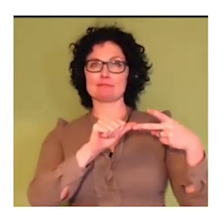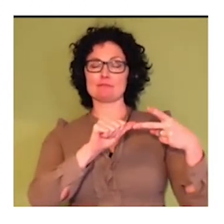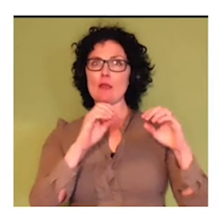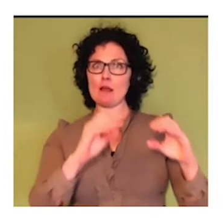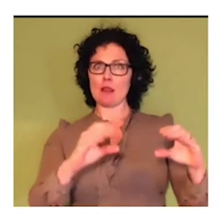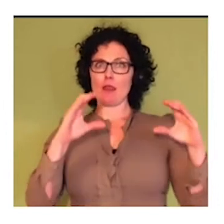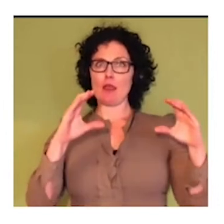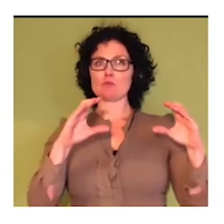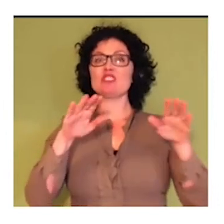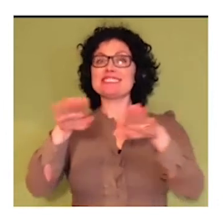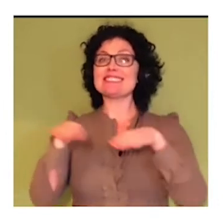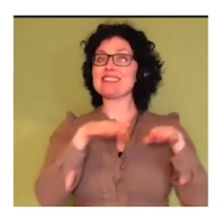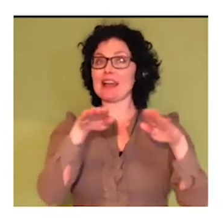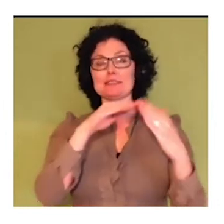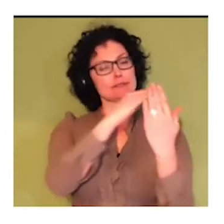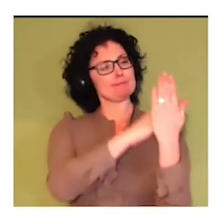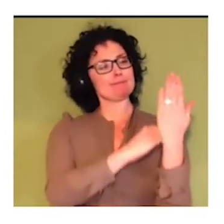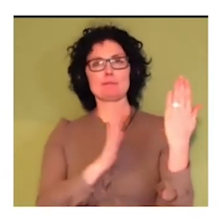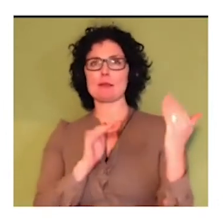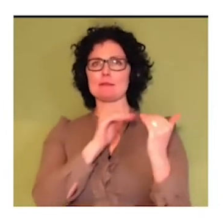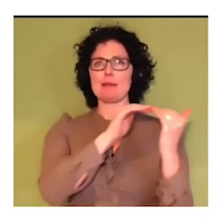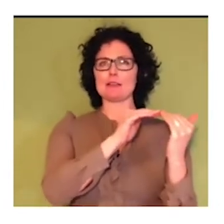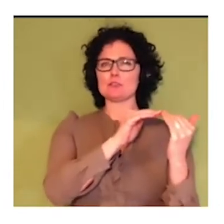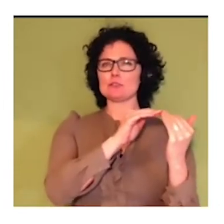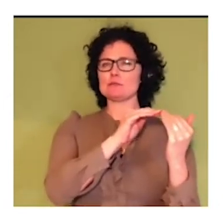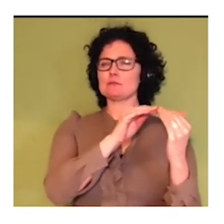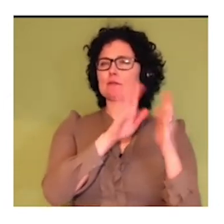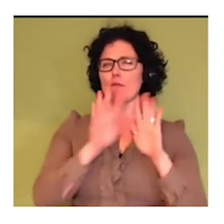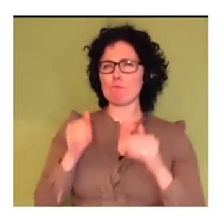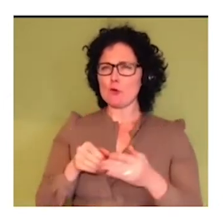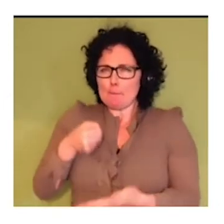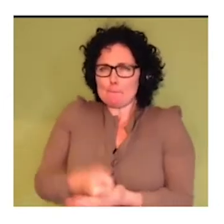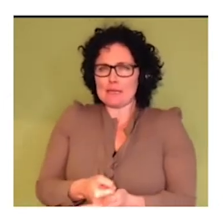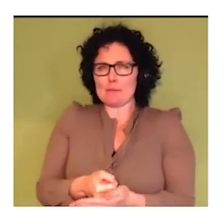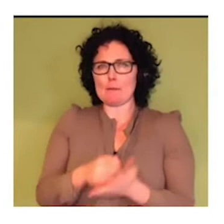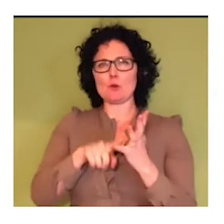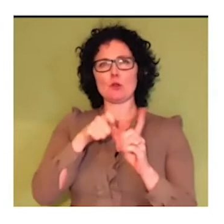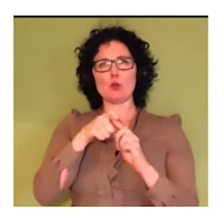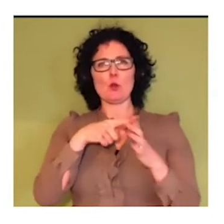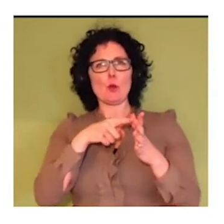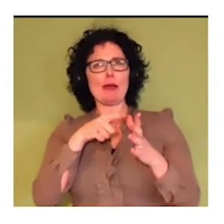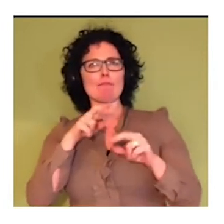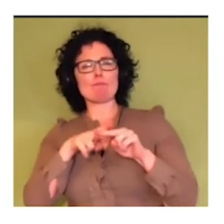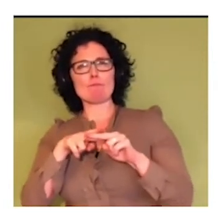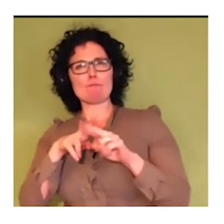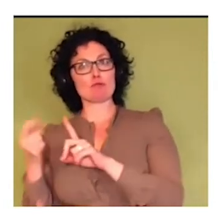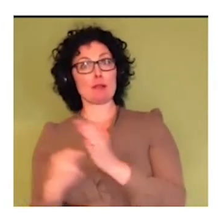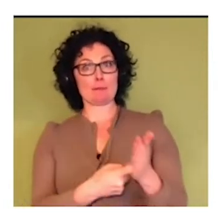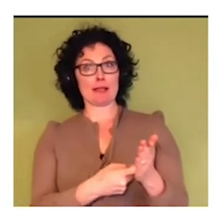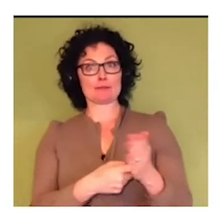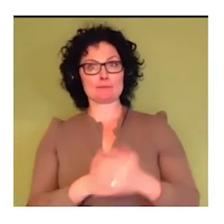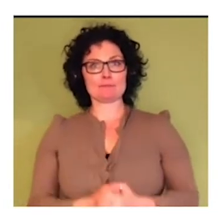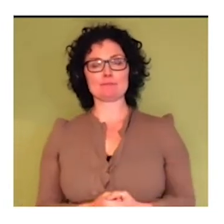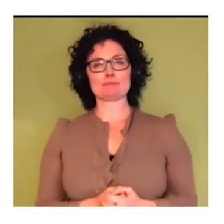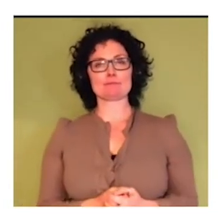print standards, and particularly what are the minimum standards recommended by UKAAF? We look at some resources